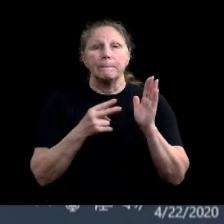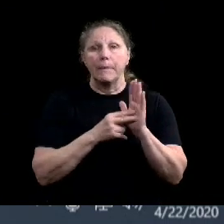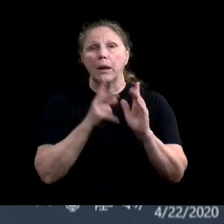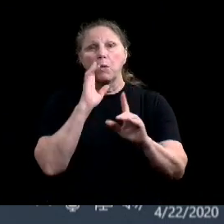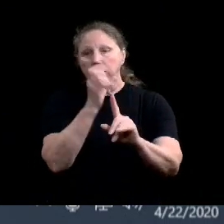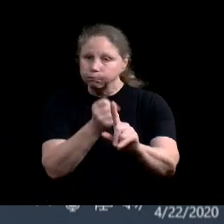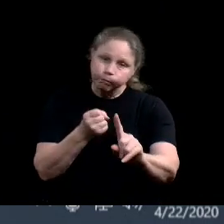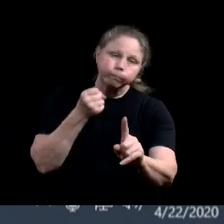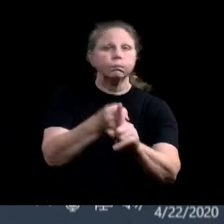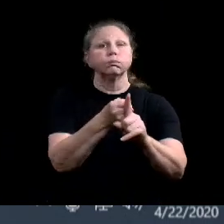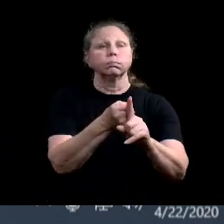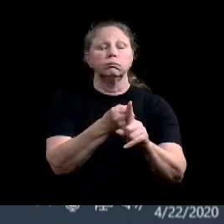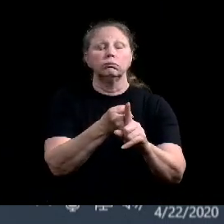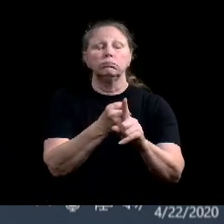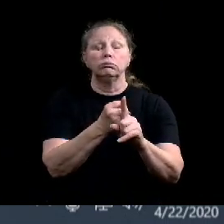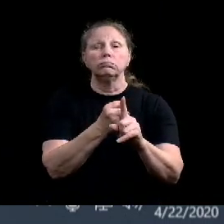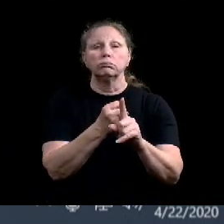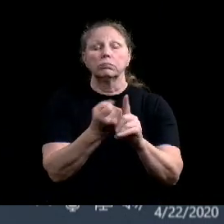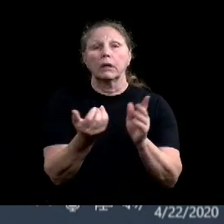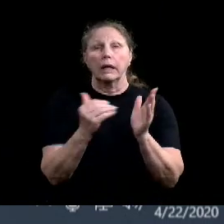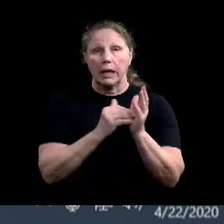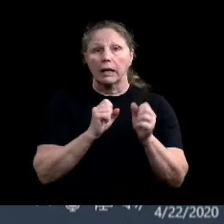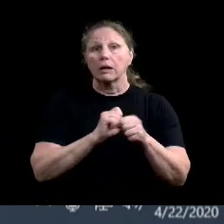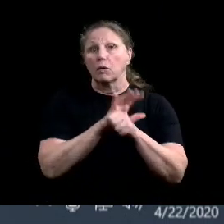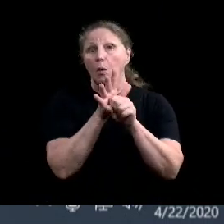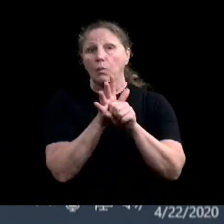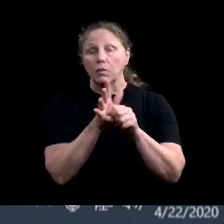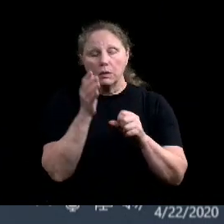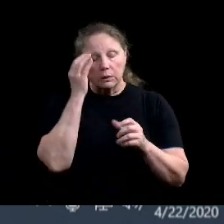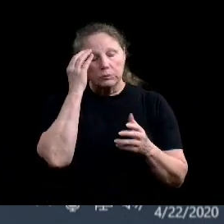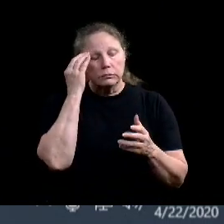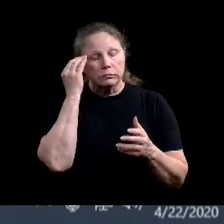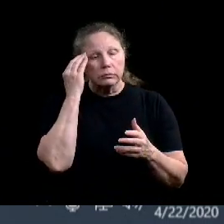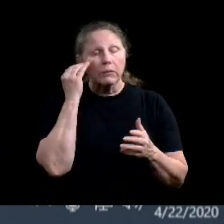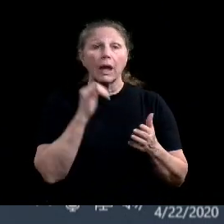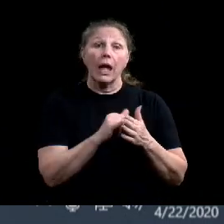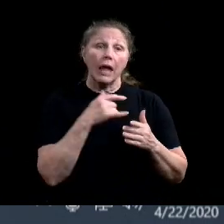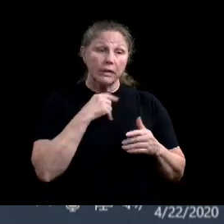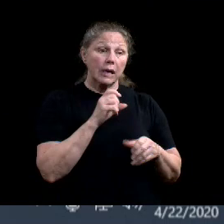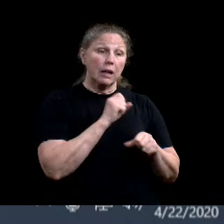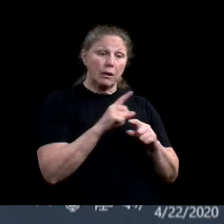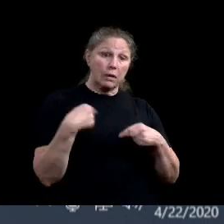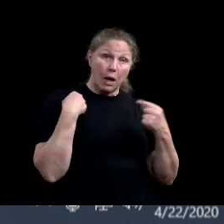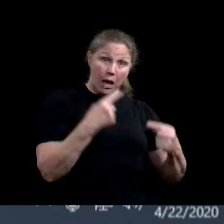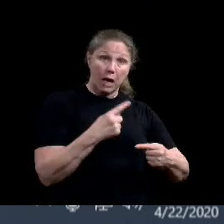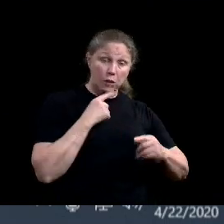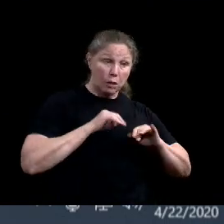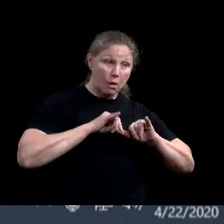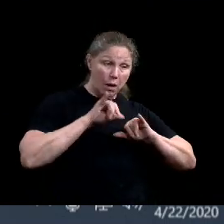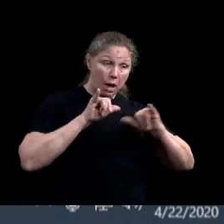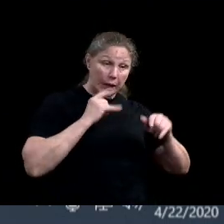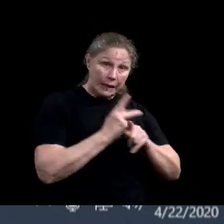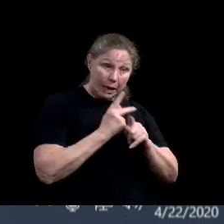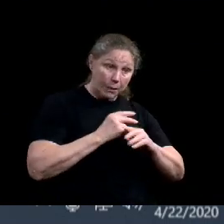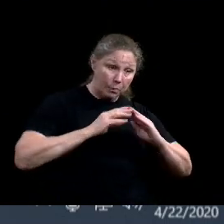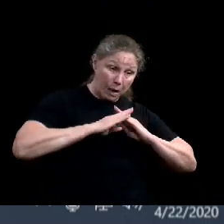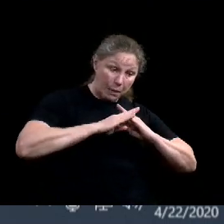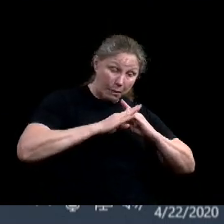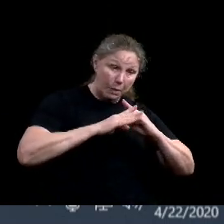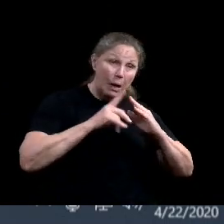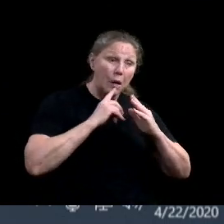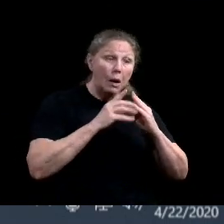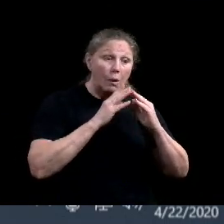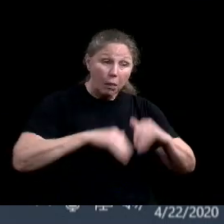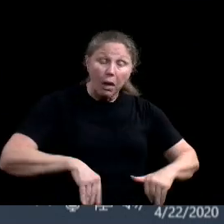pandemic and defeat all the great work that has been done to this point and all the sacrifice that has been made. If that happens,